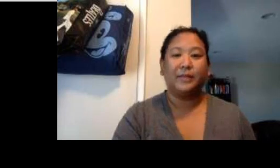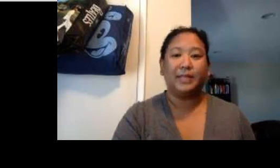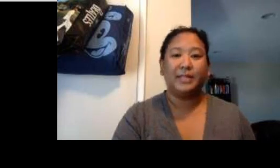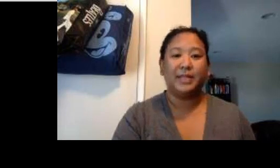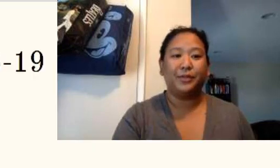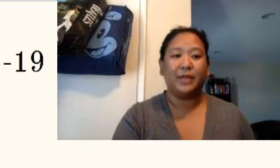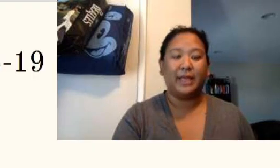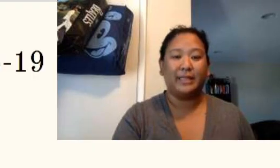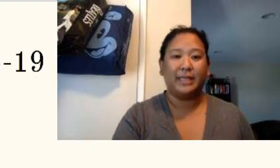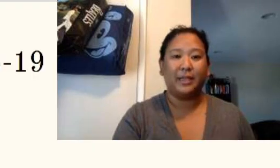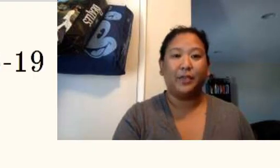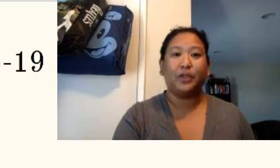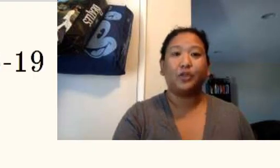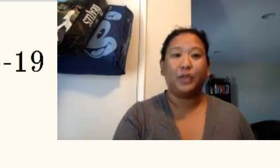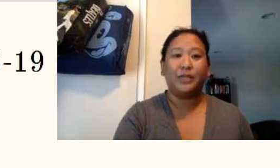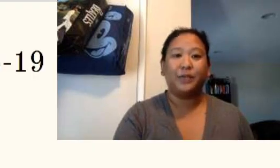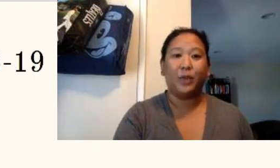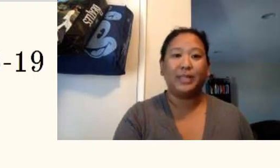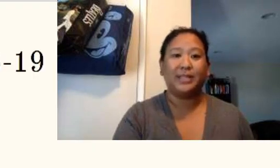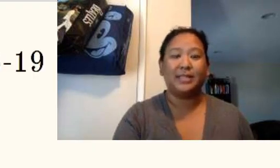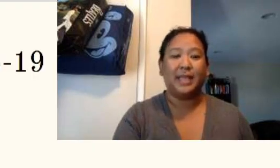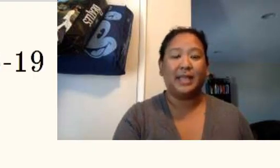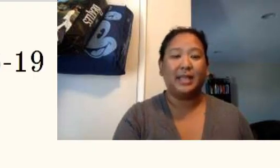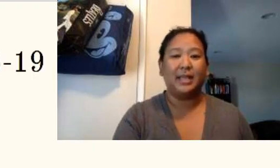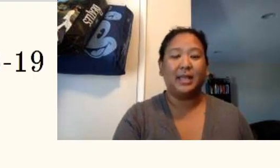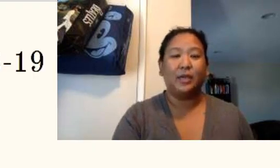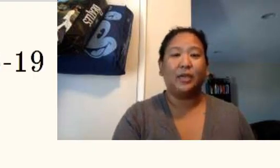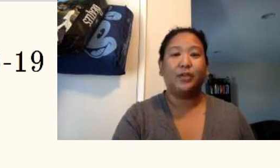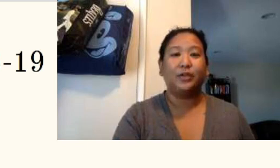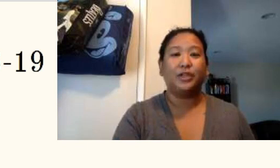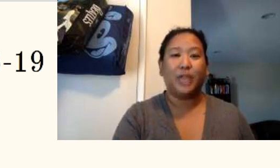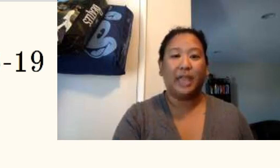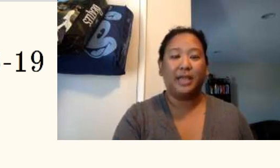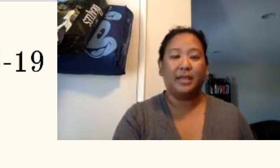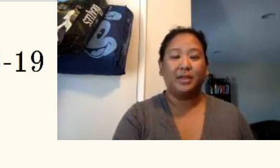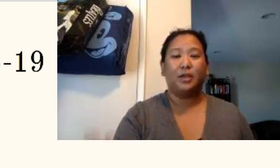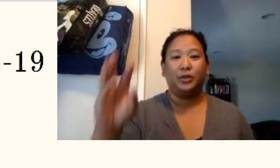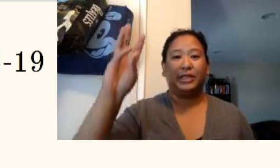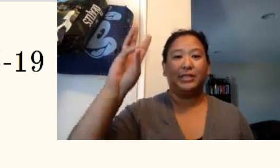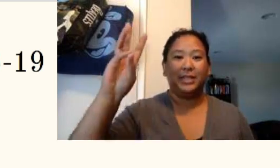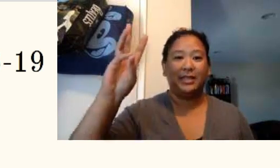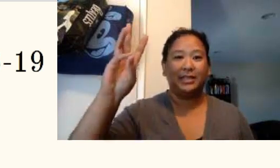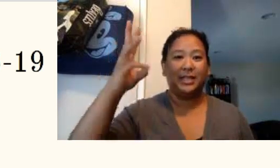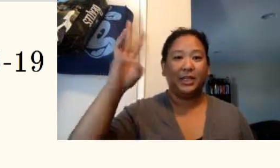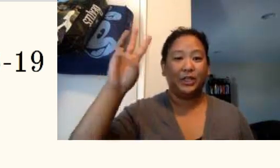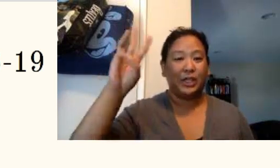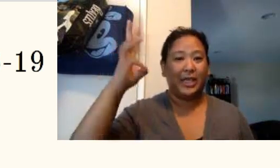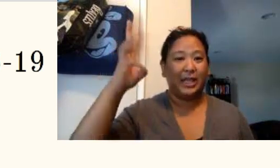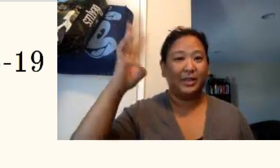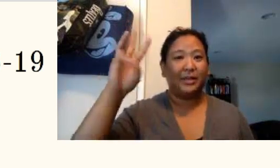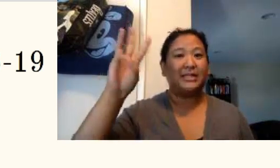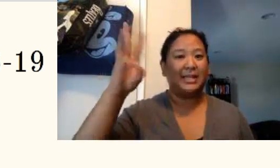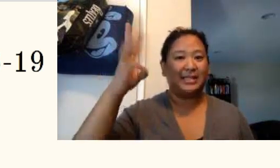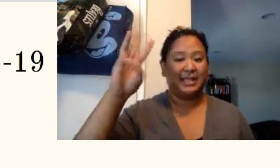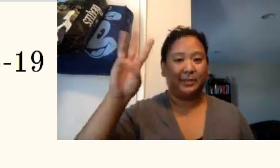Then we have 16 through 19. There's 3 different ways to sign it. You need to do the shake. Take the 6, you shake